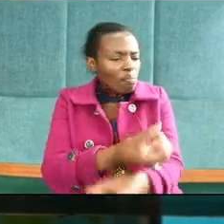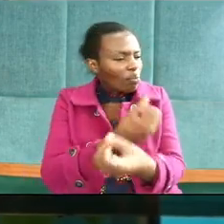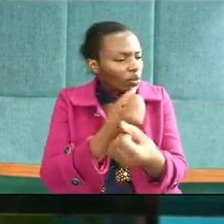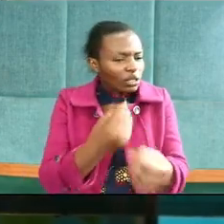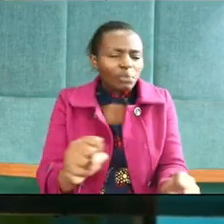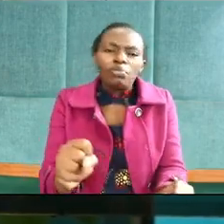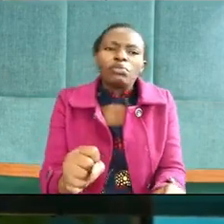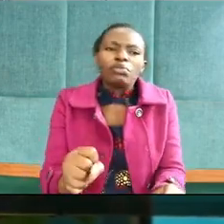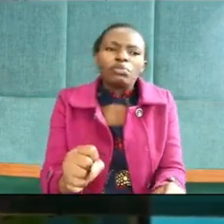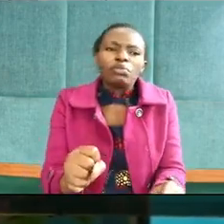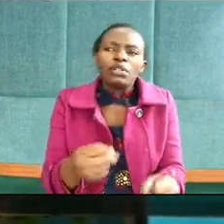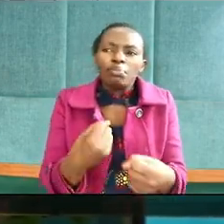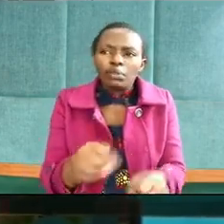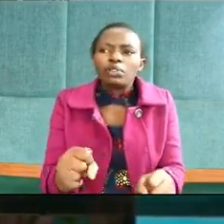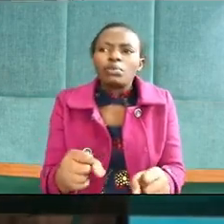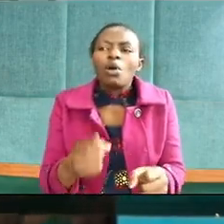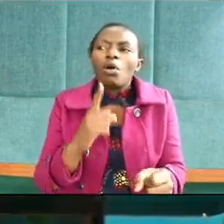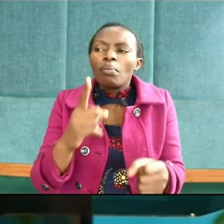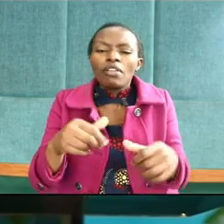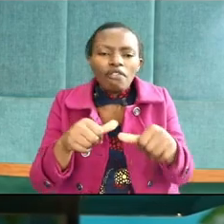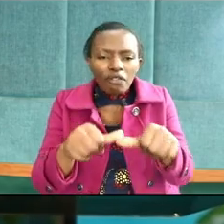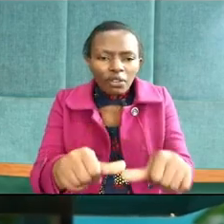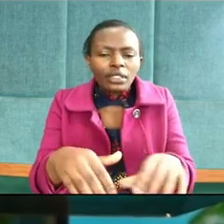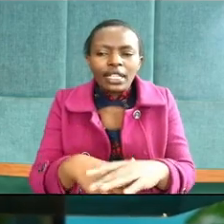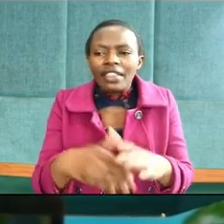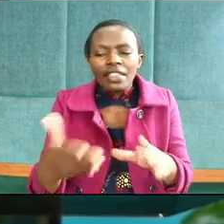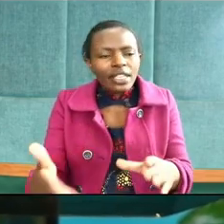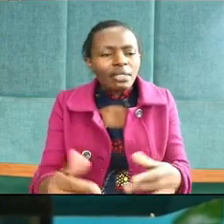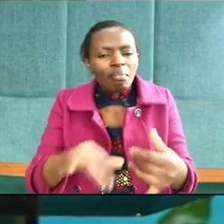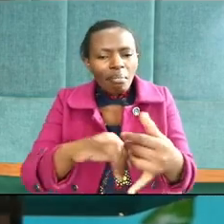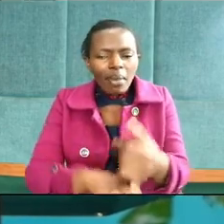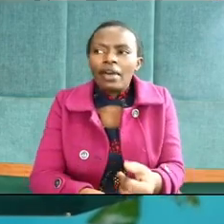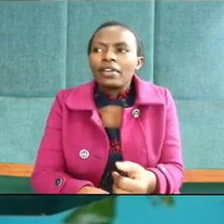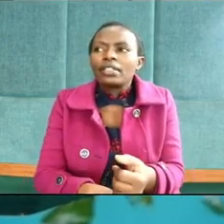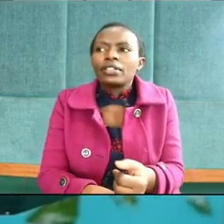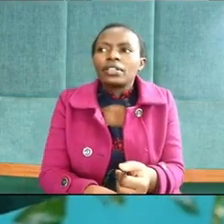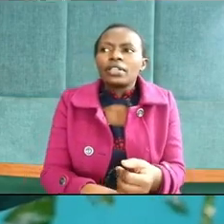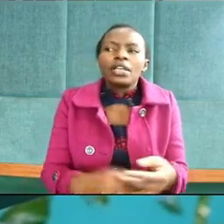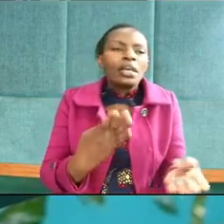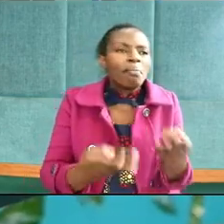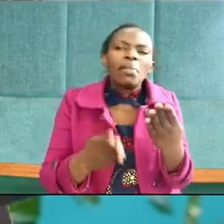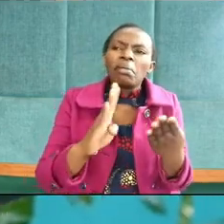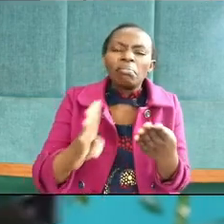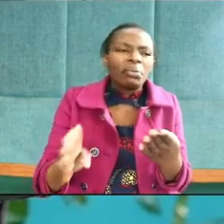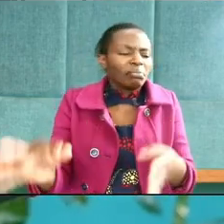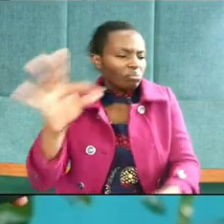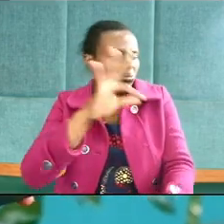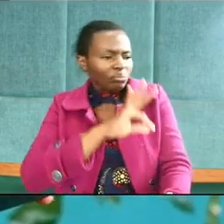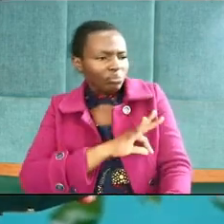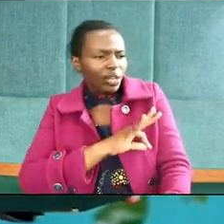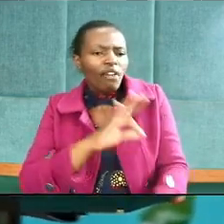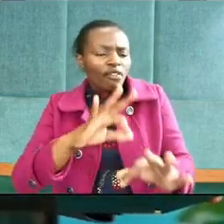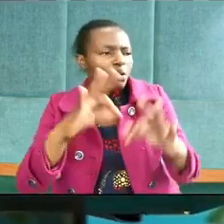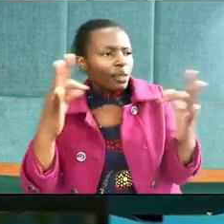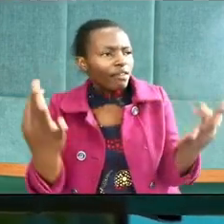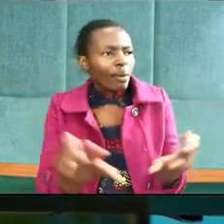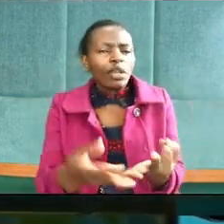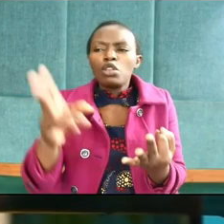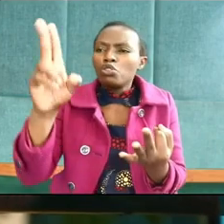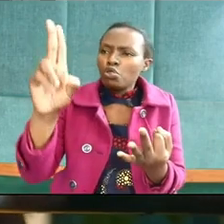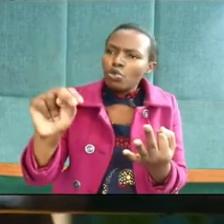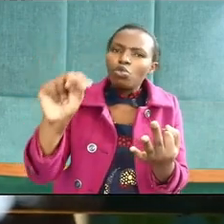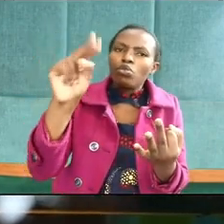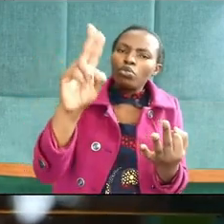early marriages. For whatever reason, whether it be a benefit factor from the family. You